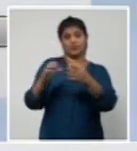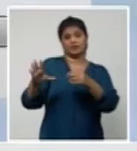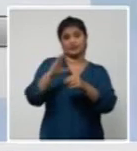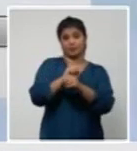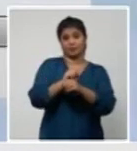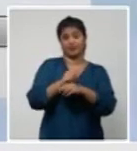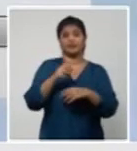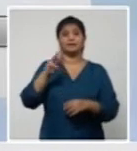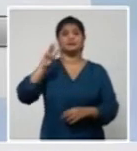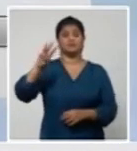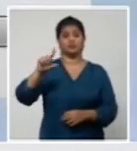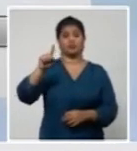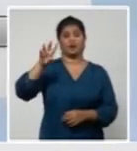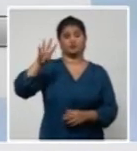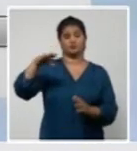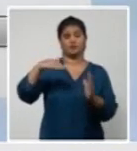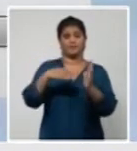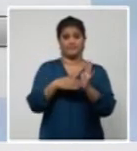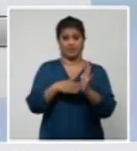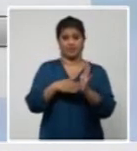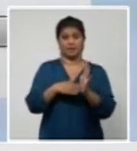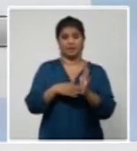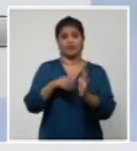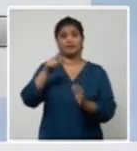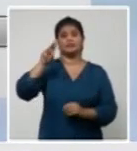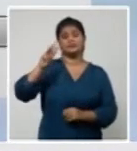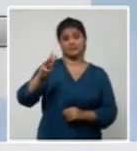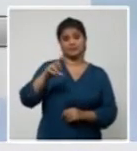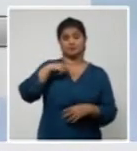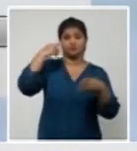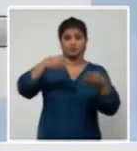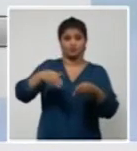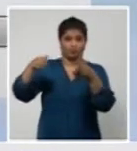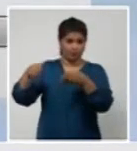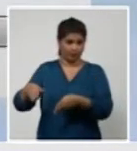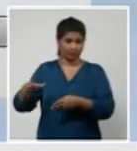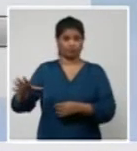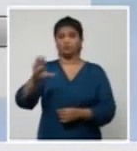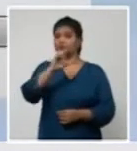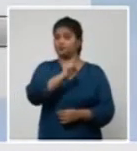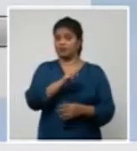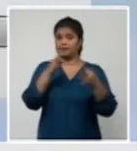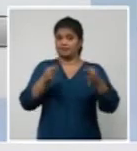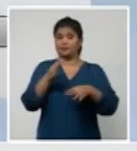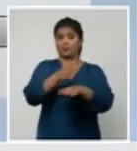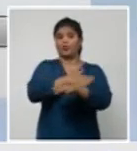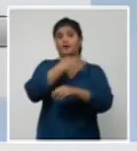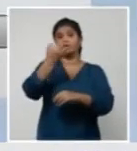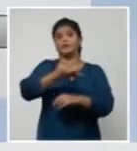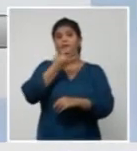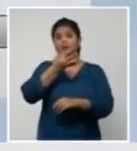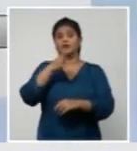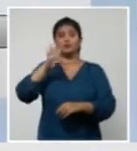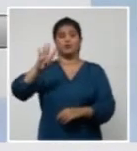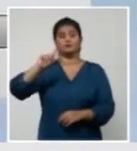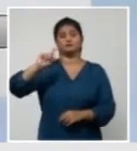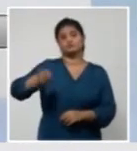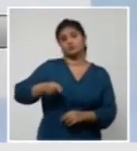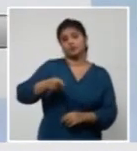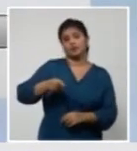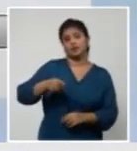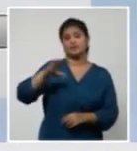314,013 COVID-19 related deaths in the region, representing a mortality rate of 4.01%. The United